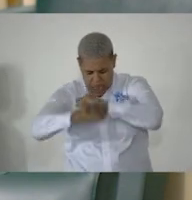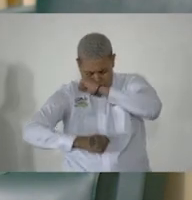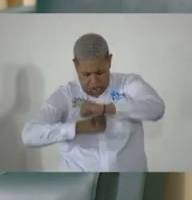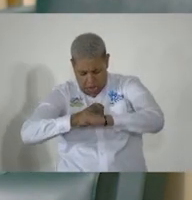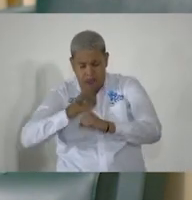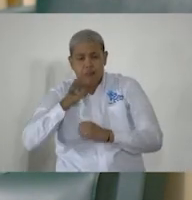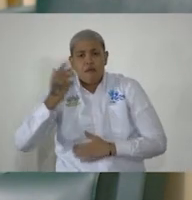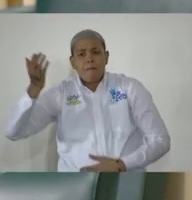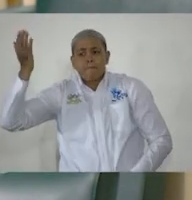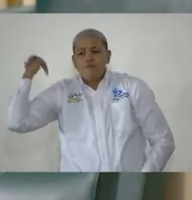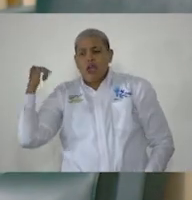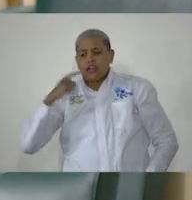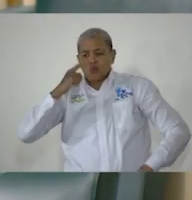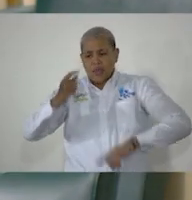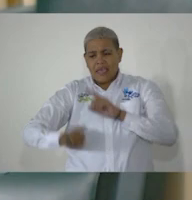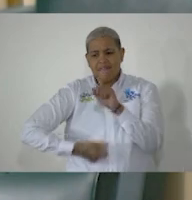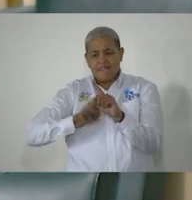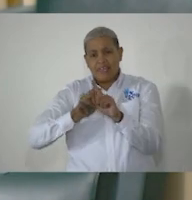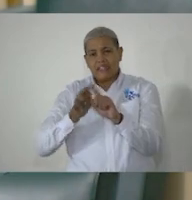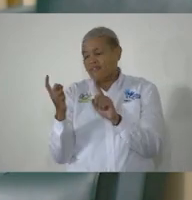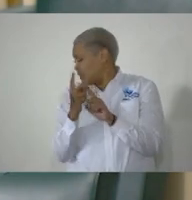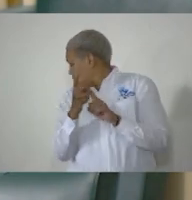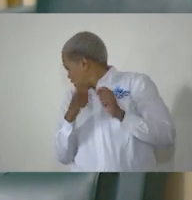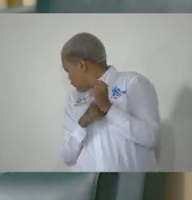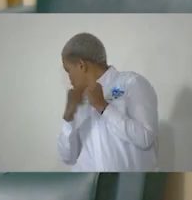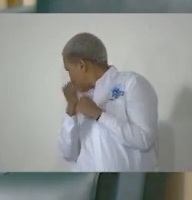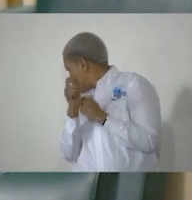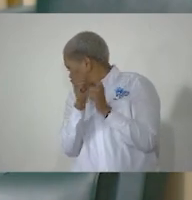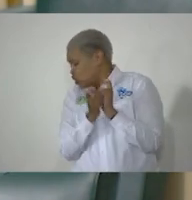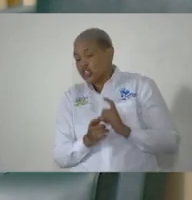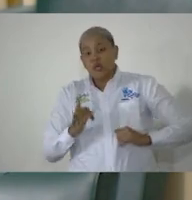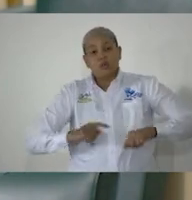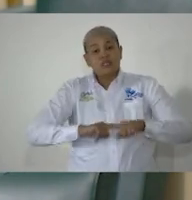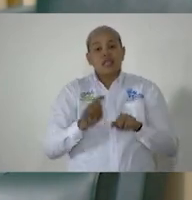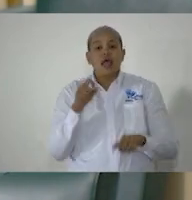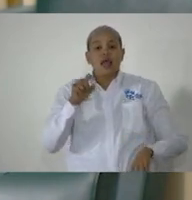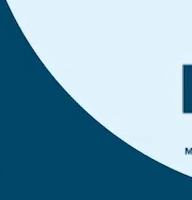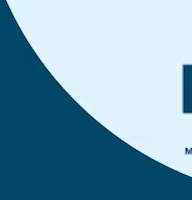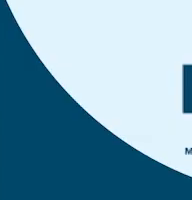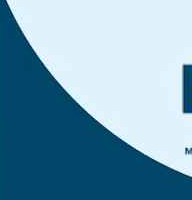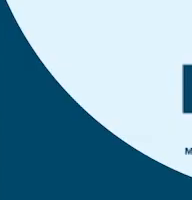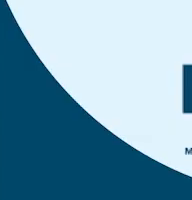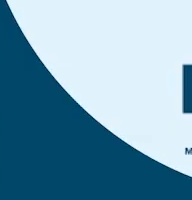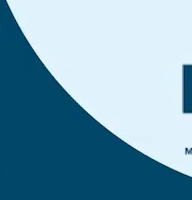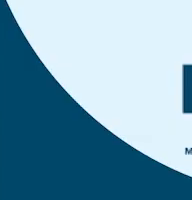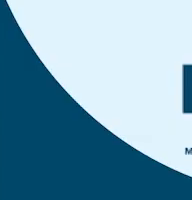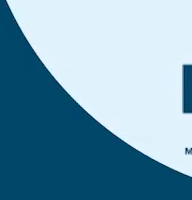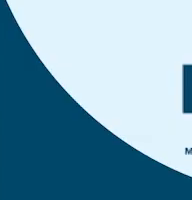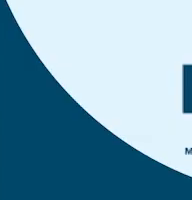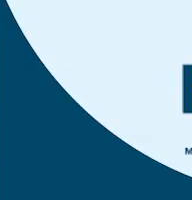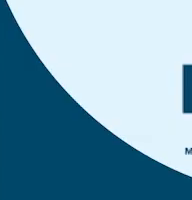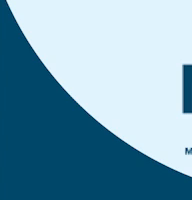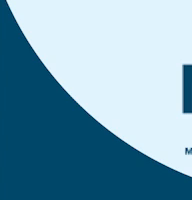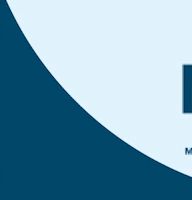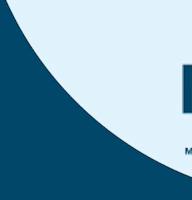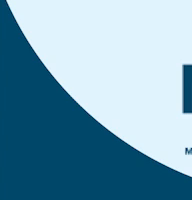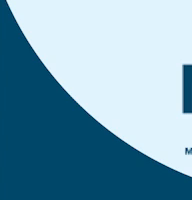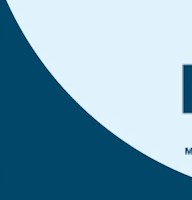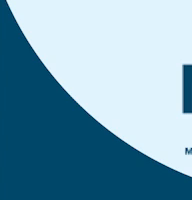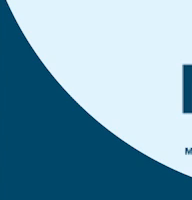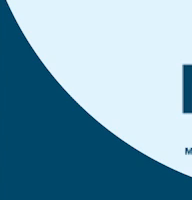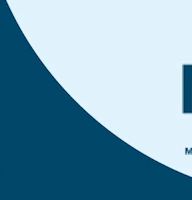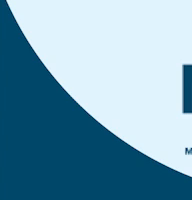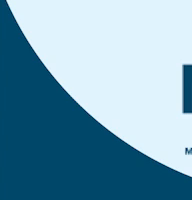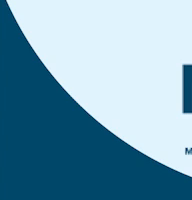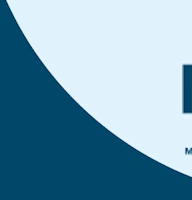prior to the effective date of the restructuring, which began April 1st, 2022. During a statement to Parliament yesterday, the Finance